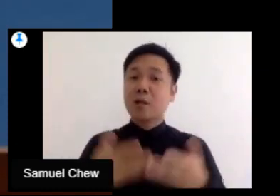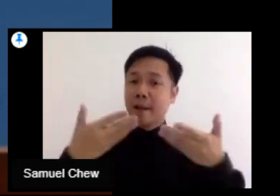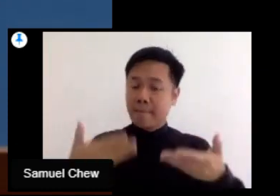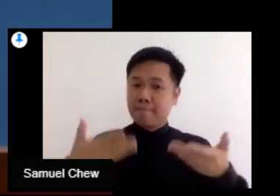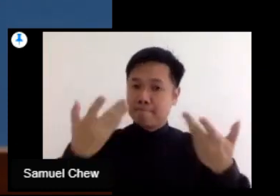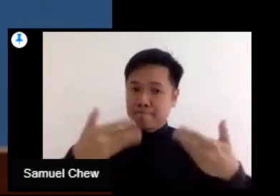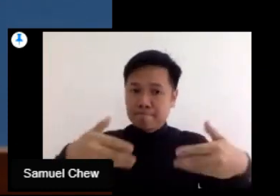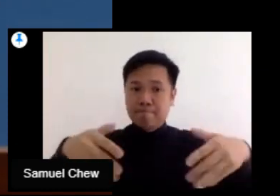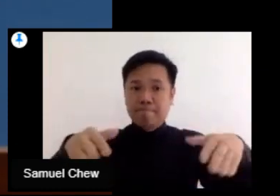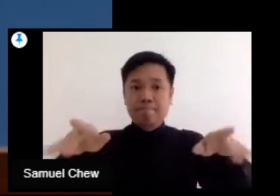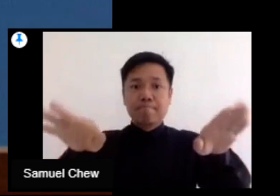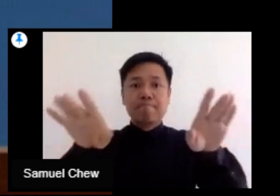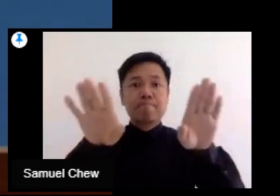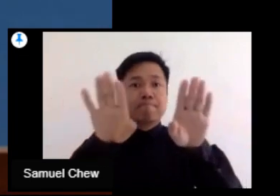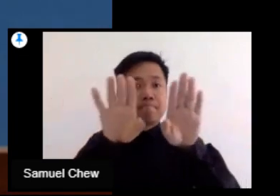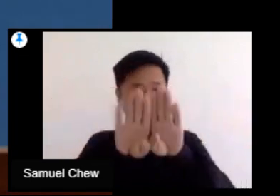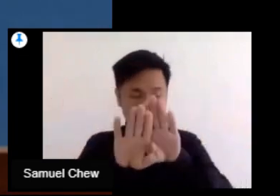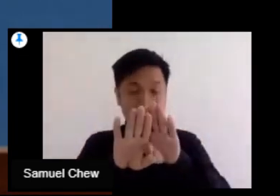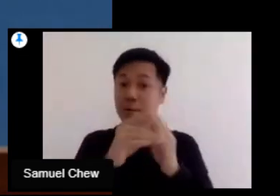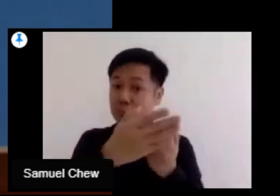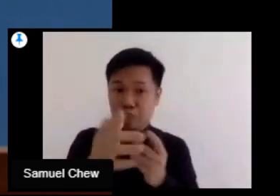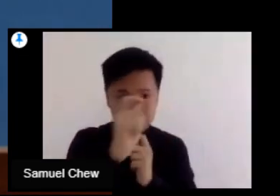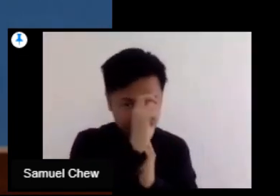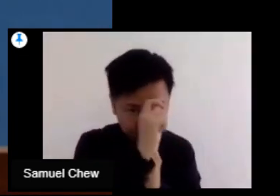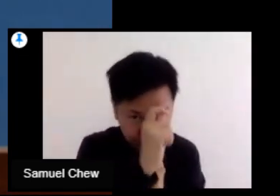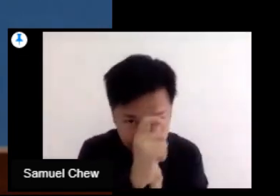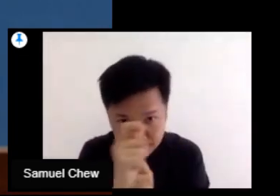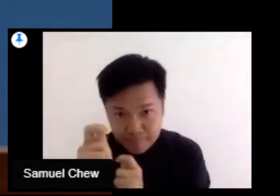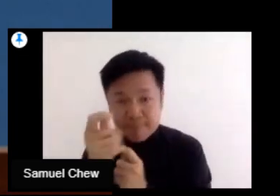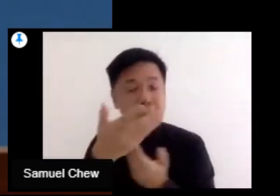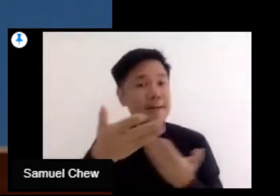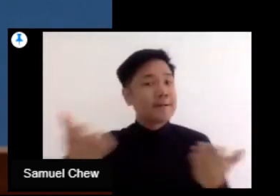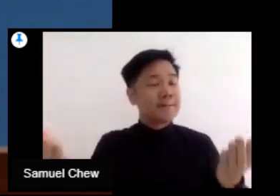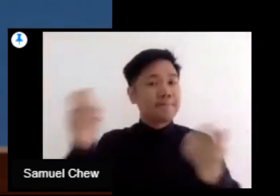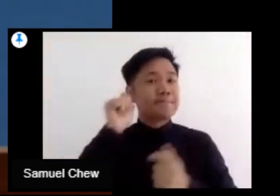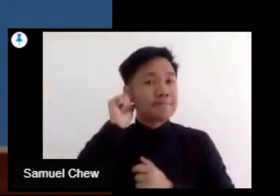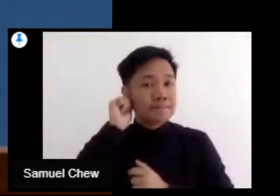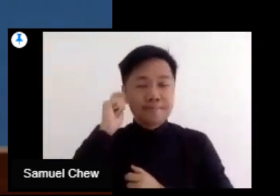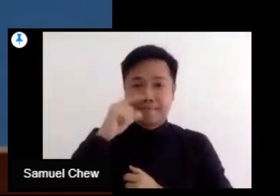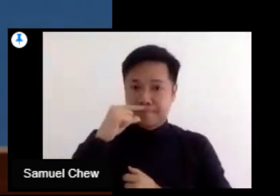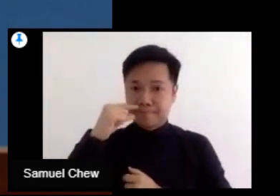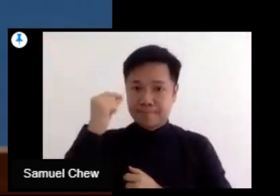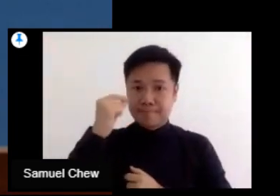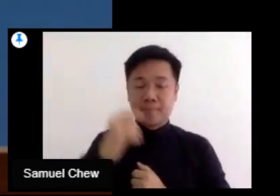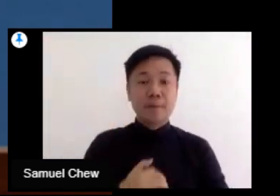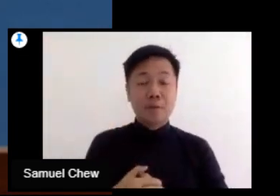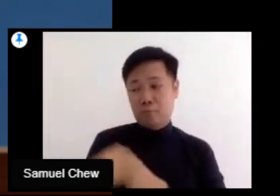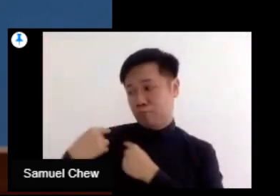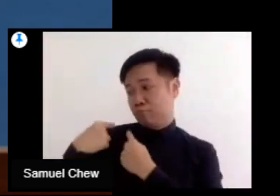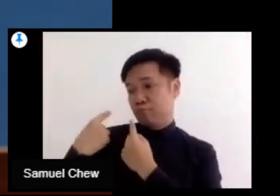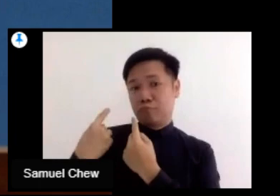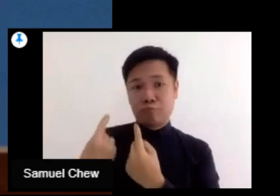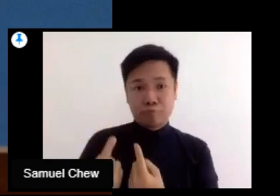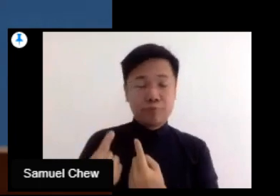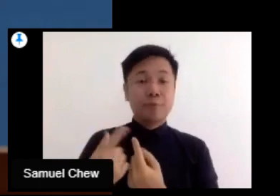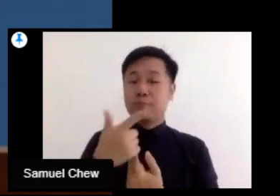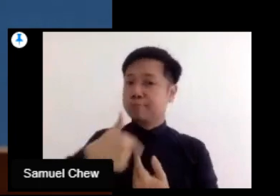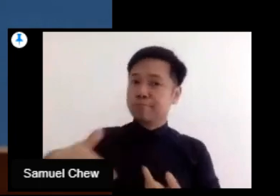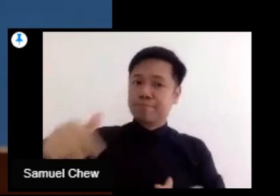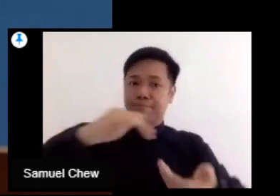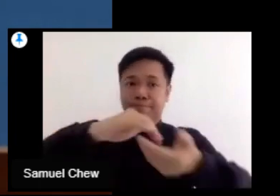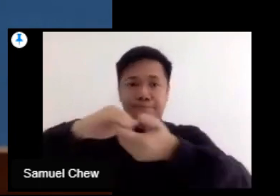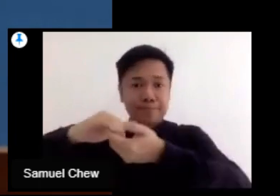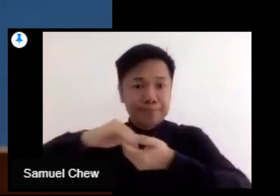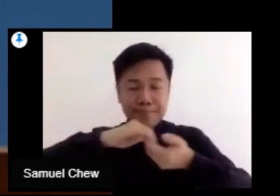Excellencies, distinguished delegates, ladies and gentlemen, Through our collective efforts, we have agreed